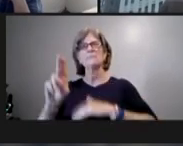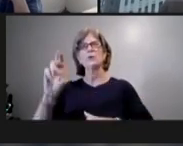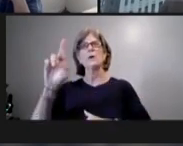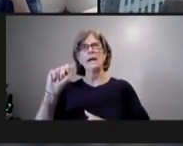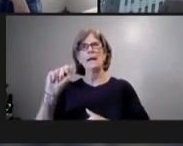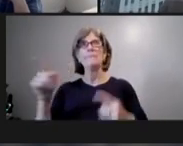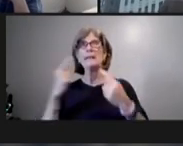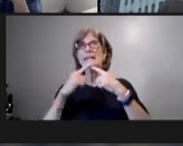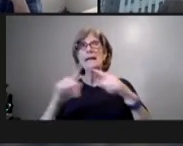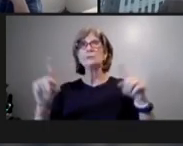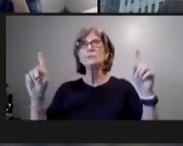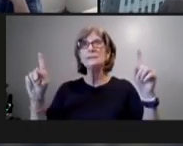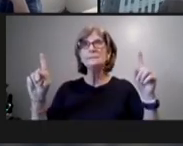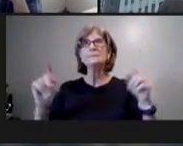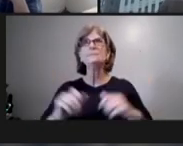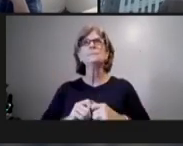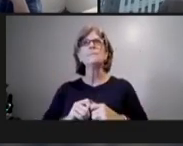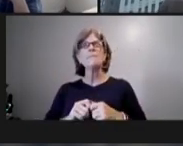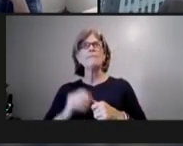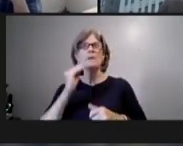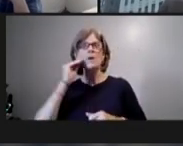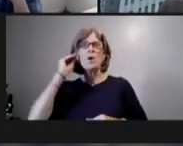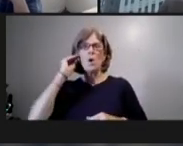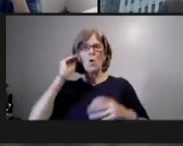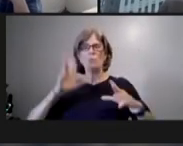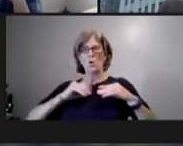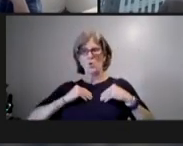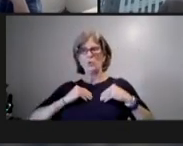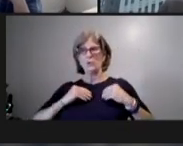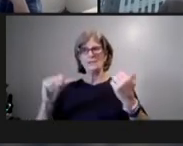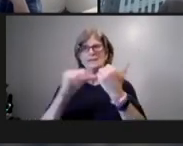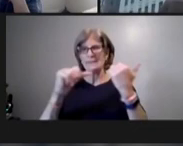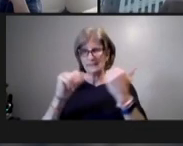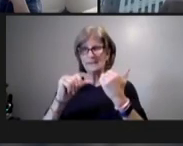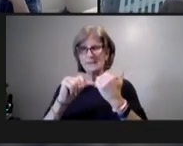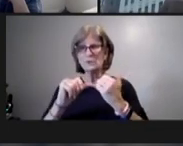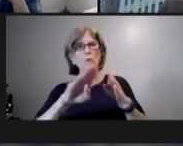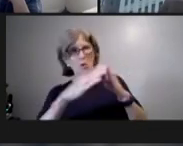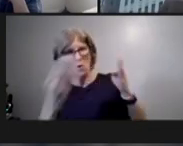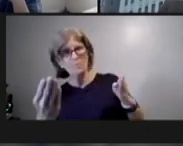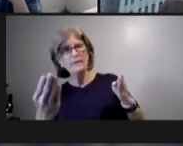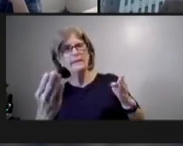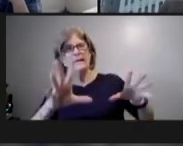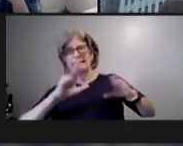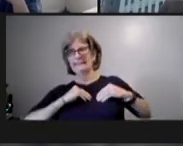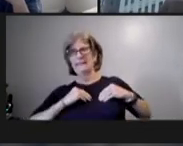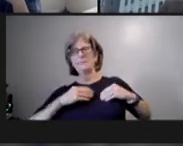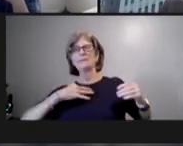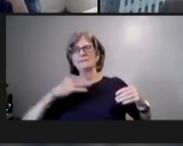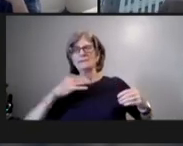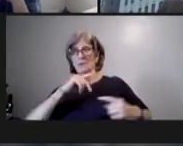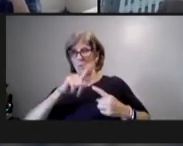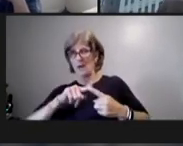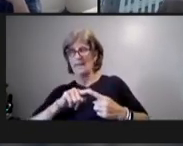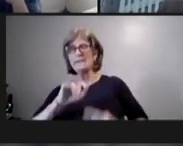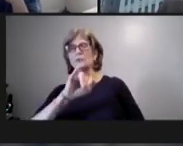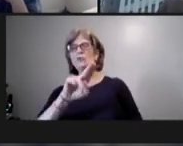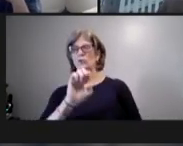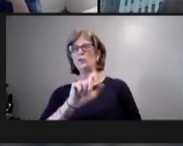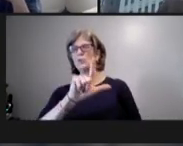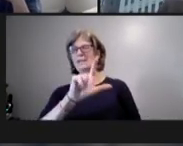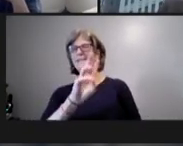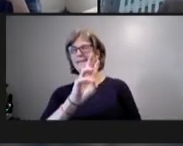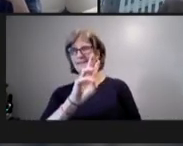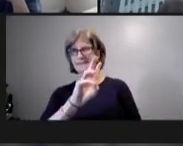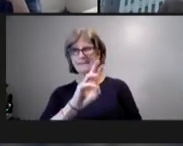today is that the Homeowner Assistance Program will be reopening for applications on June 26th. We